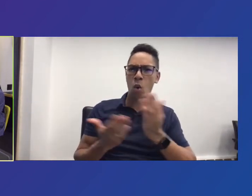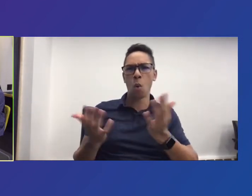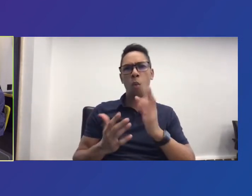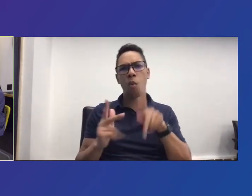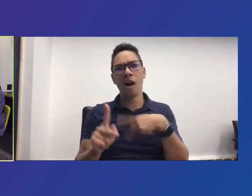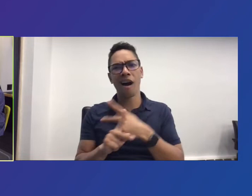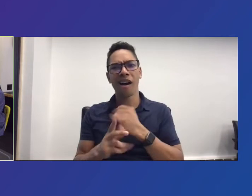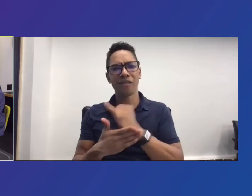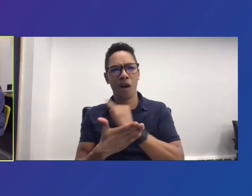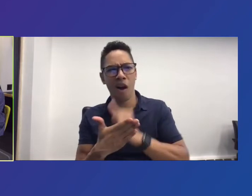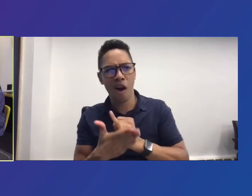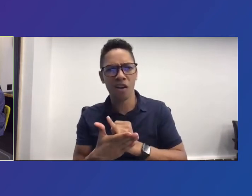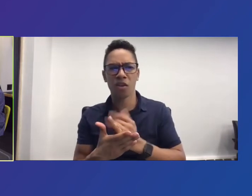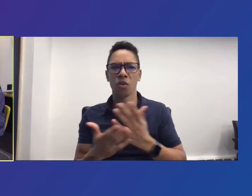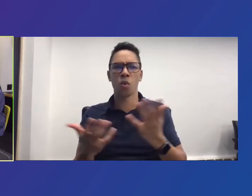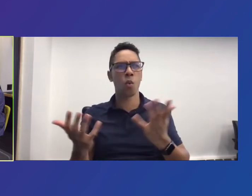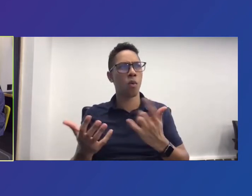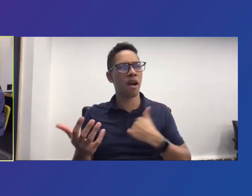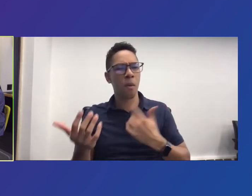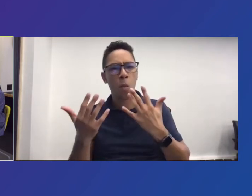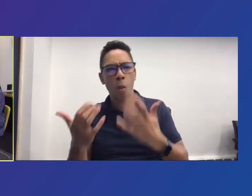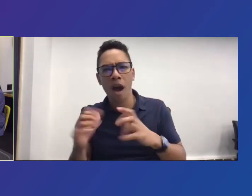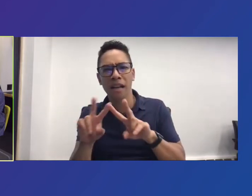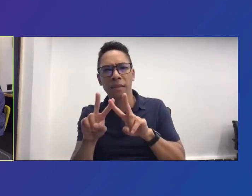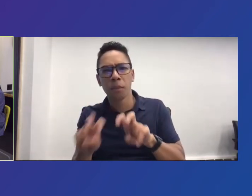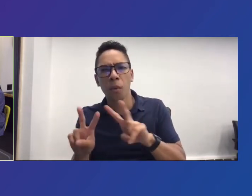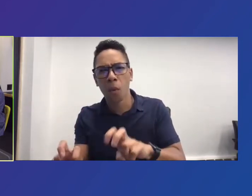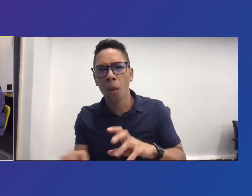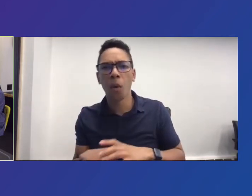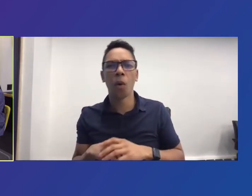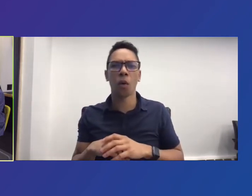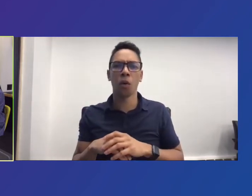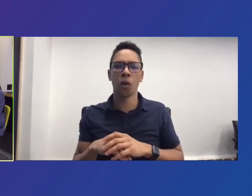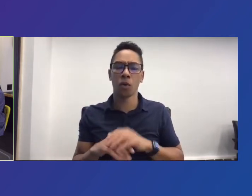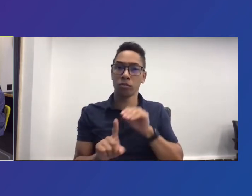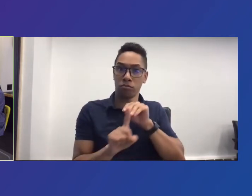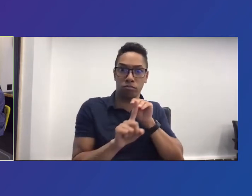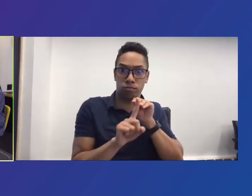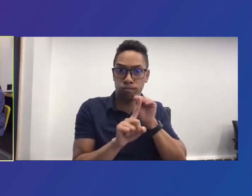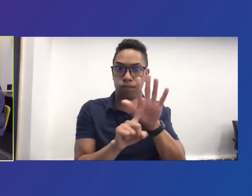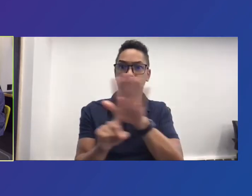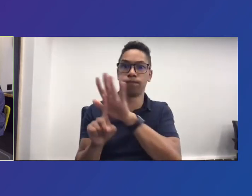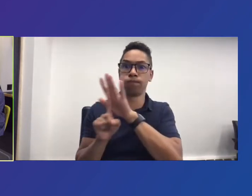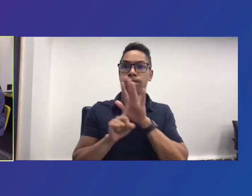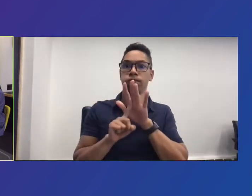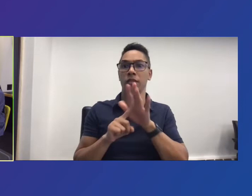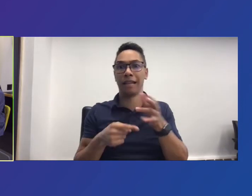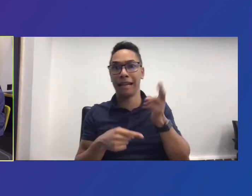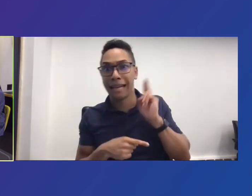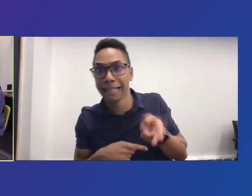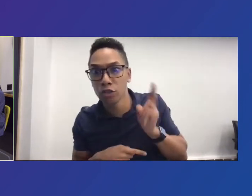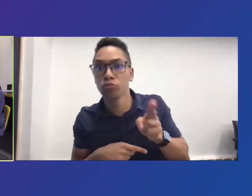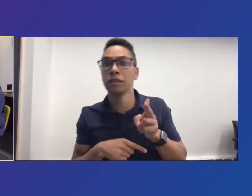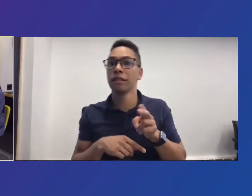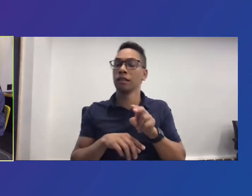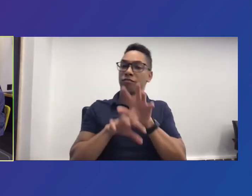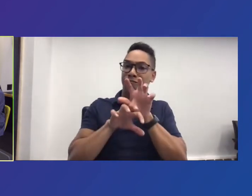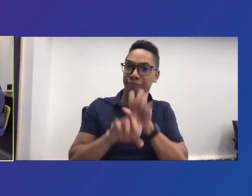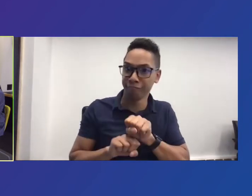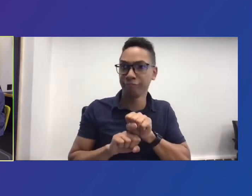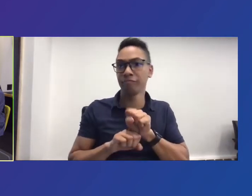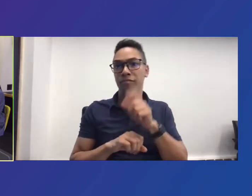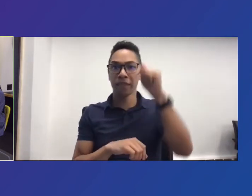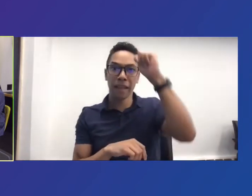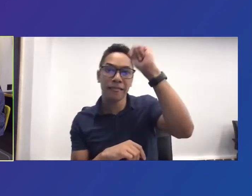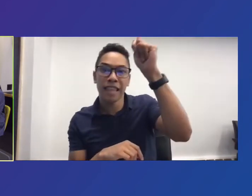be, what did I want to explore, be exposed to many different things in terms of history, practice and theory, and how that